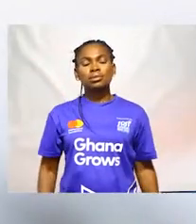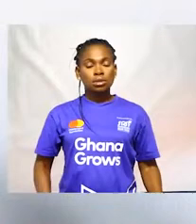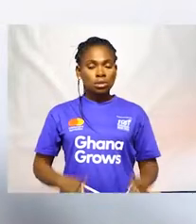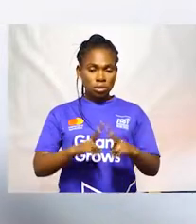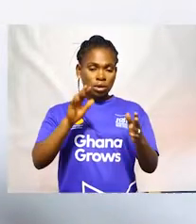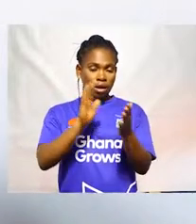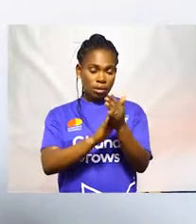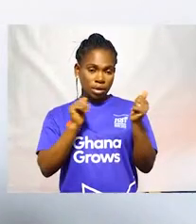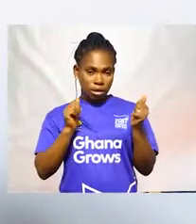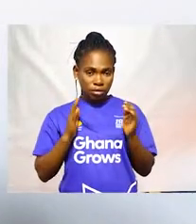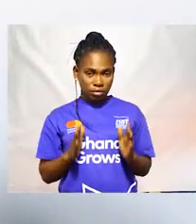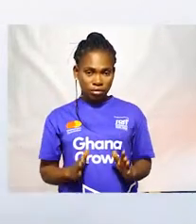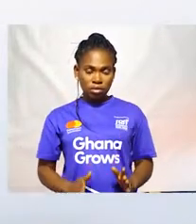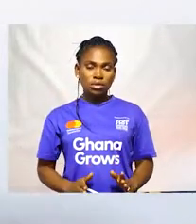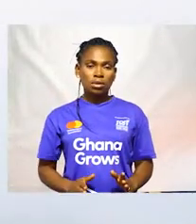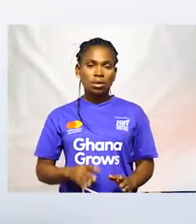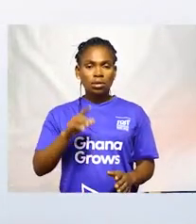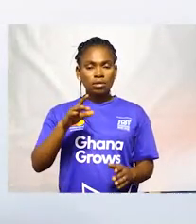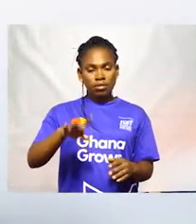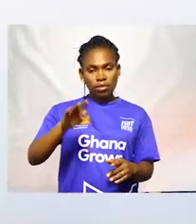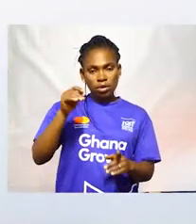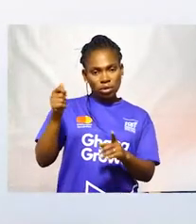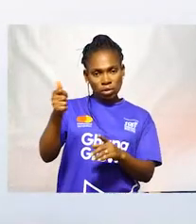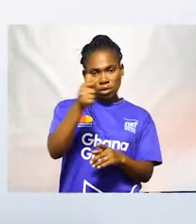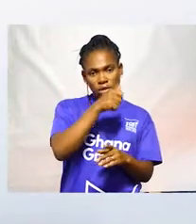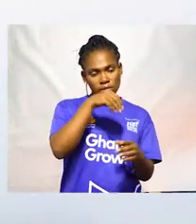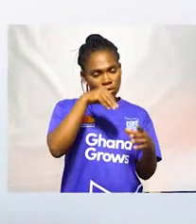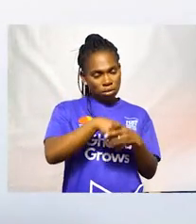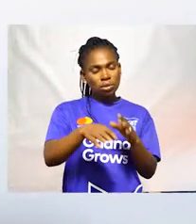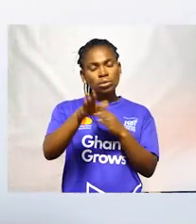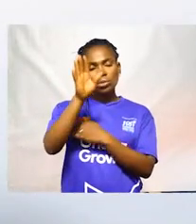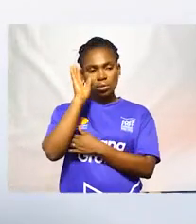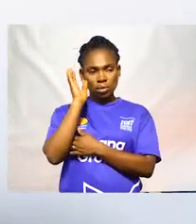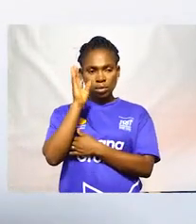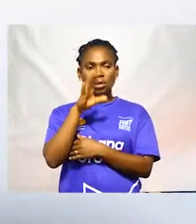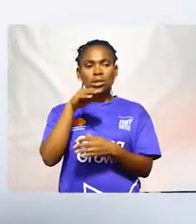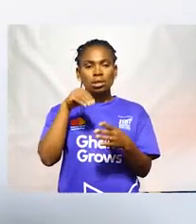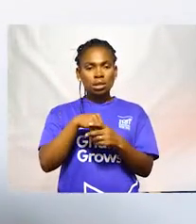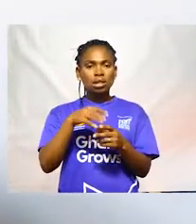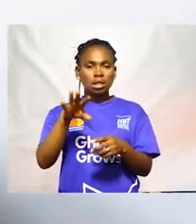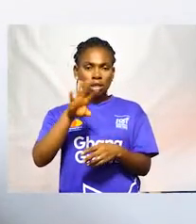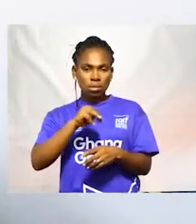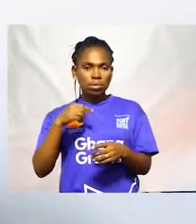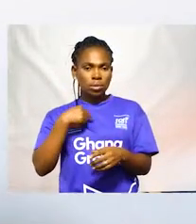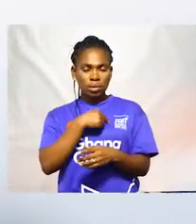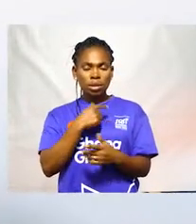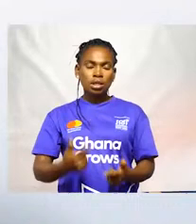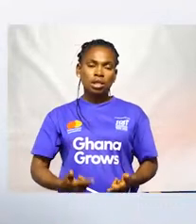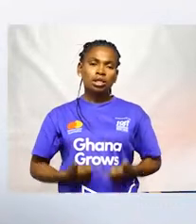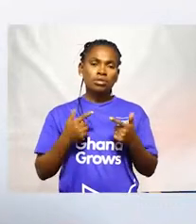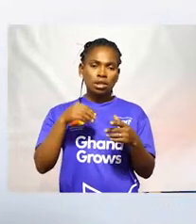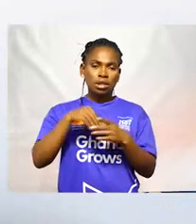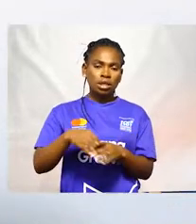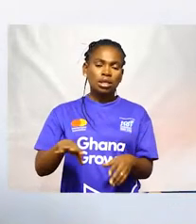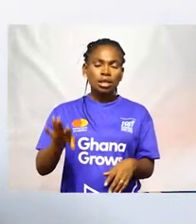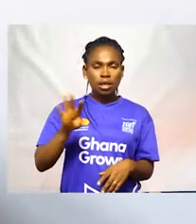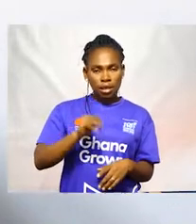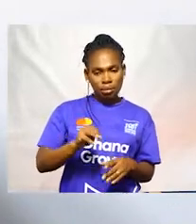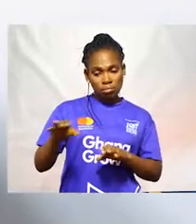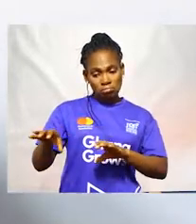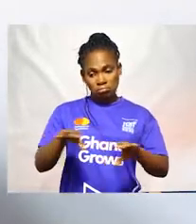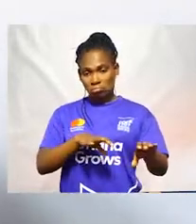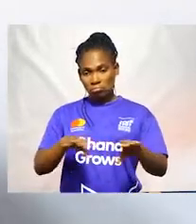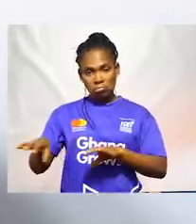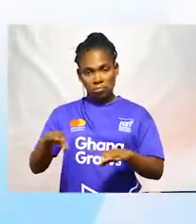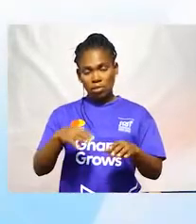believers, we find ourselves in God. In him we live, in him we move, in him we